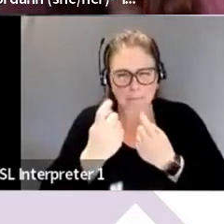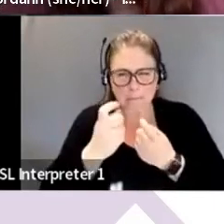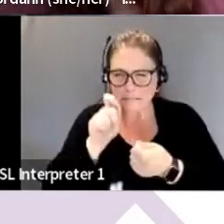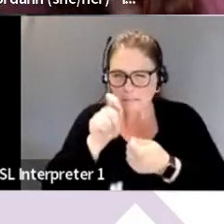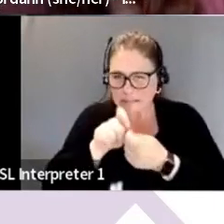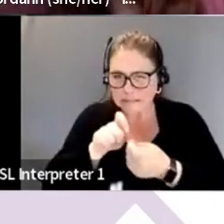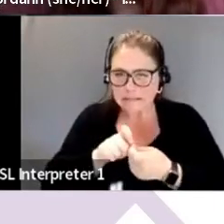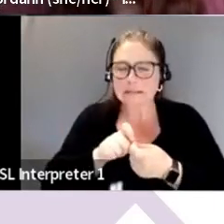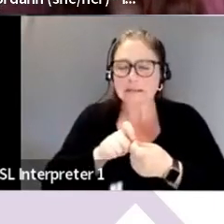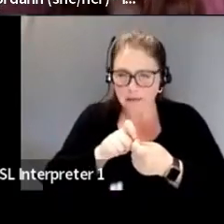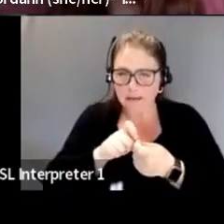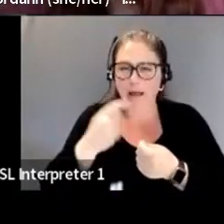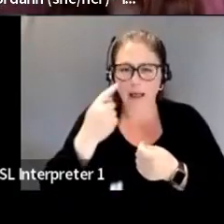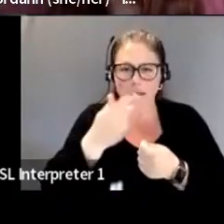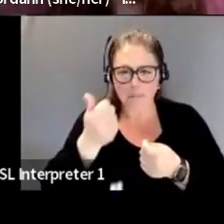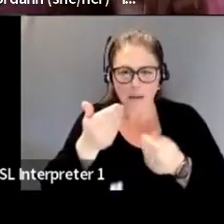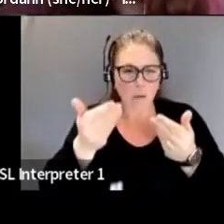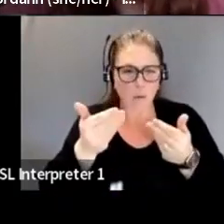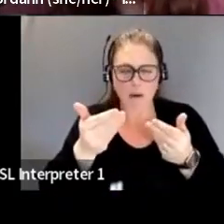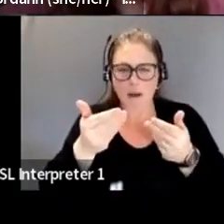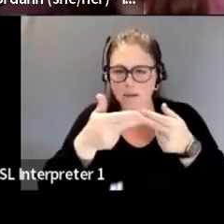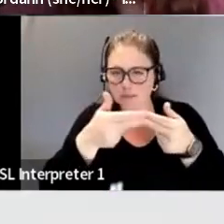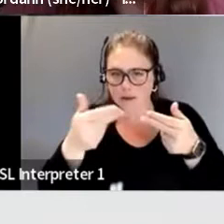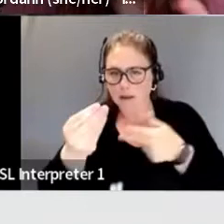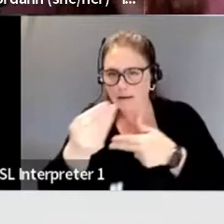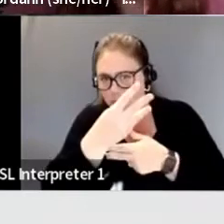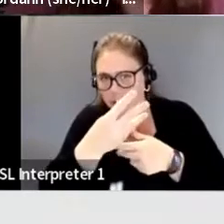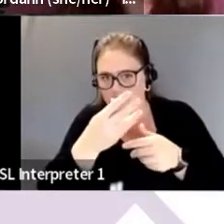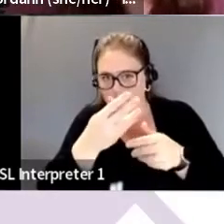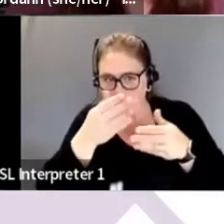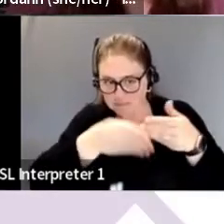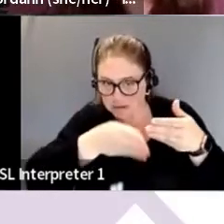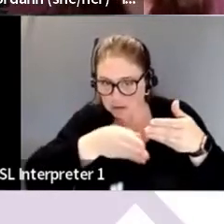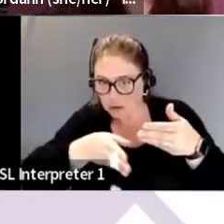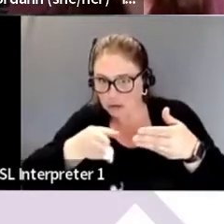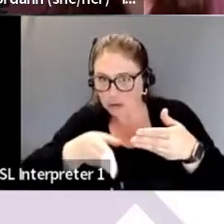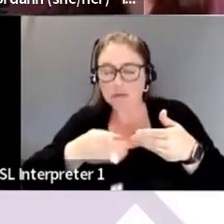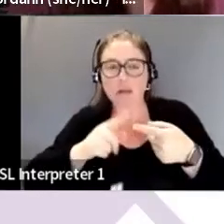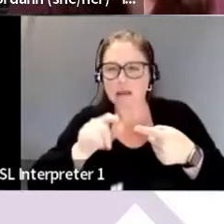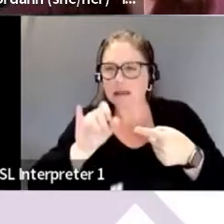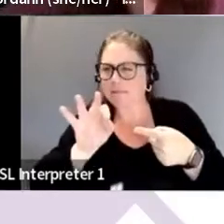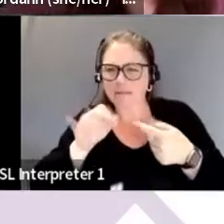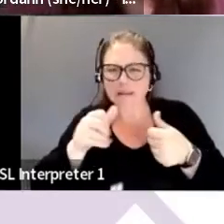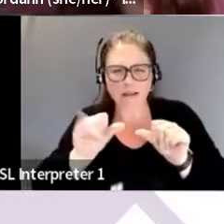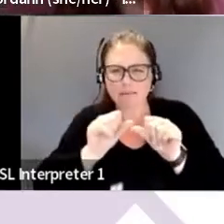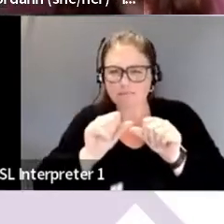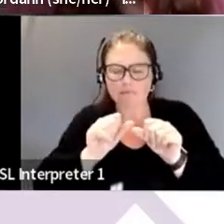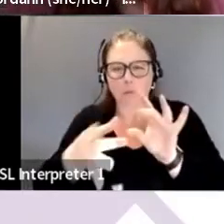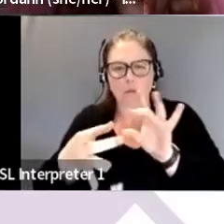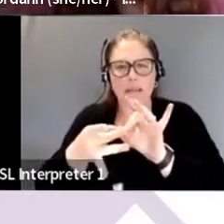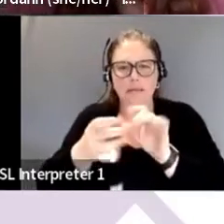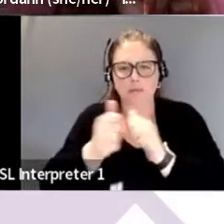slides. We'll get to the questions that we can. And then if there are those specific ones, we can connect you with the pocketed team to continue the